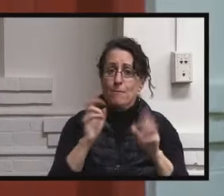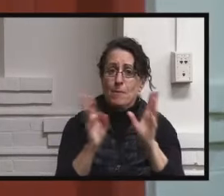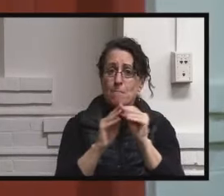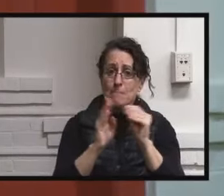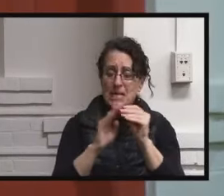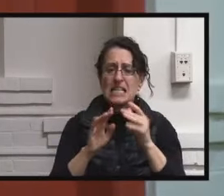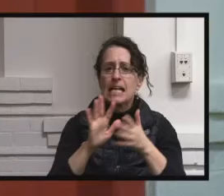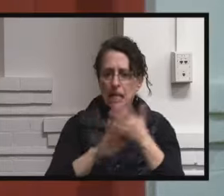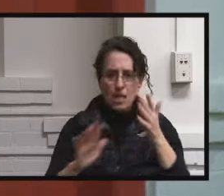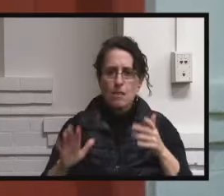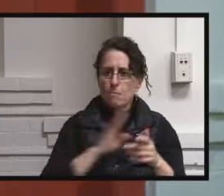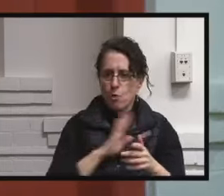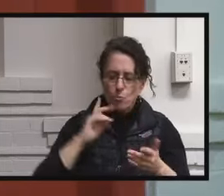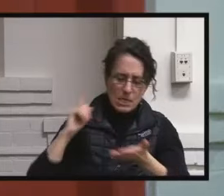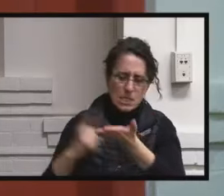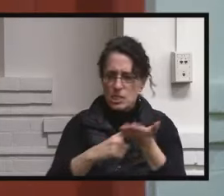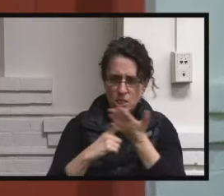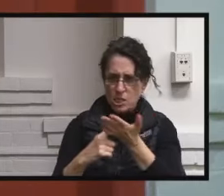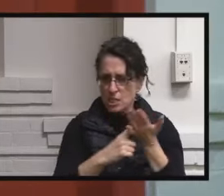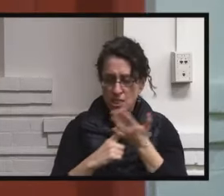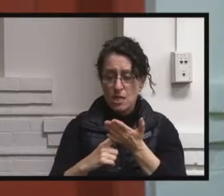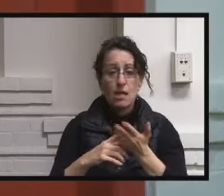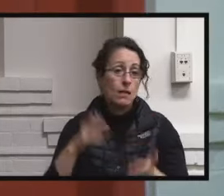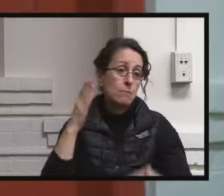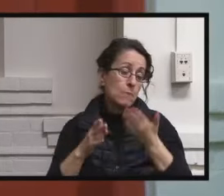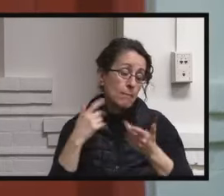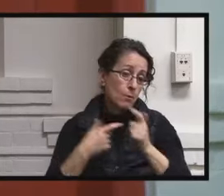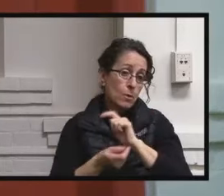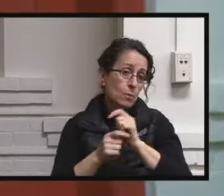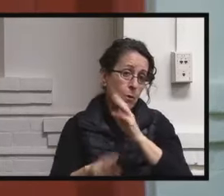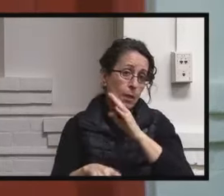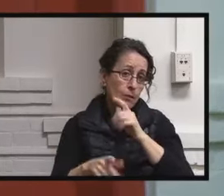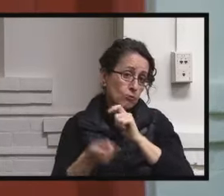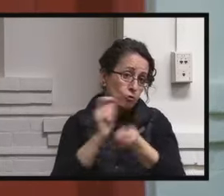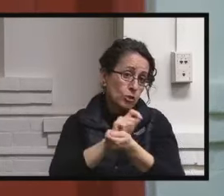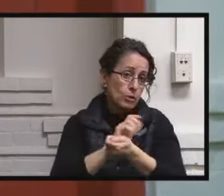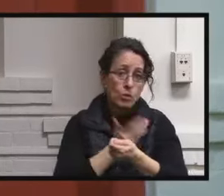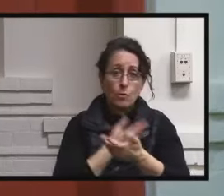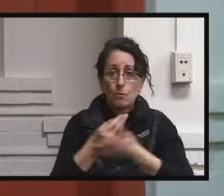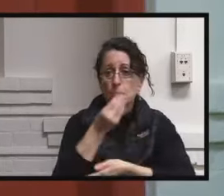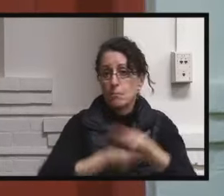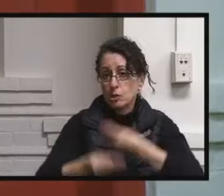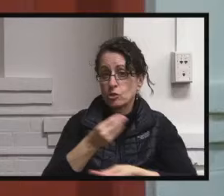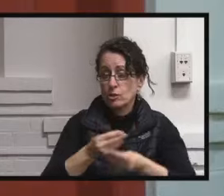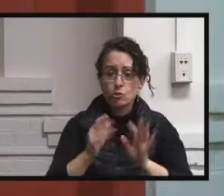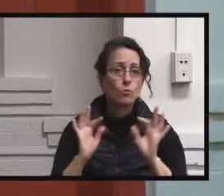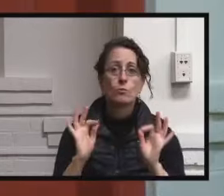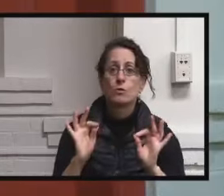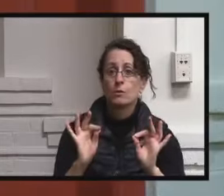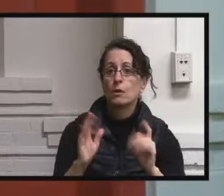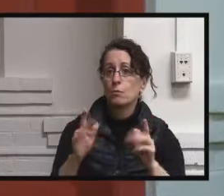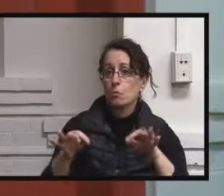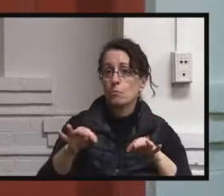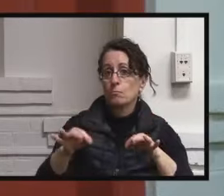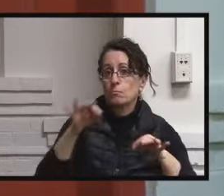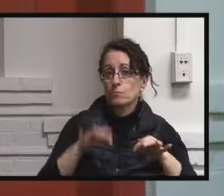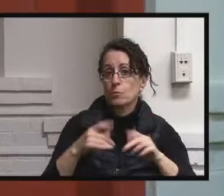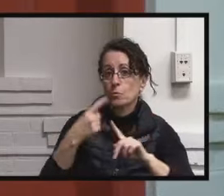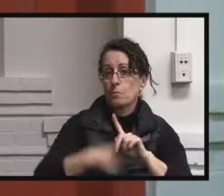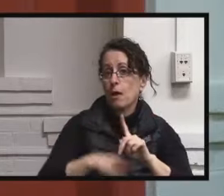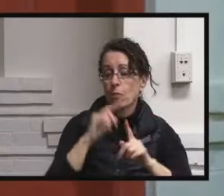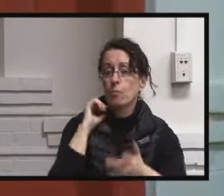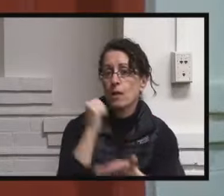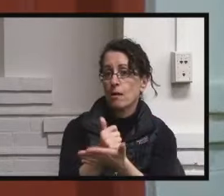discussed at the full board, and then that could cause us to amend our budget. So I think the timing is pretty good this year. Thank